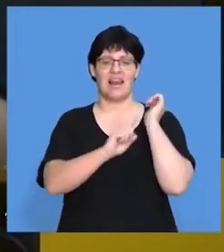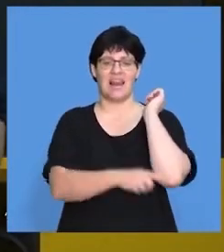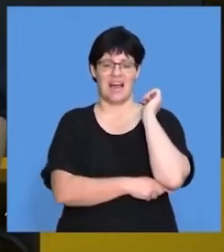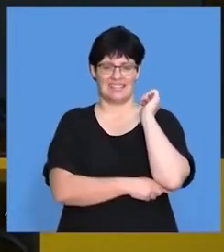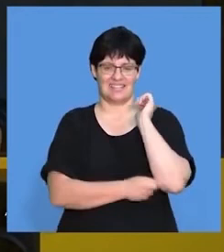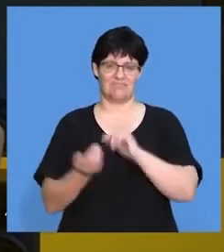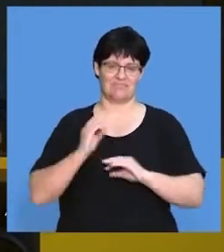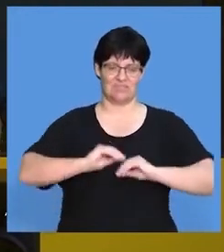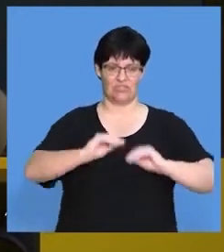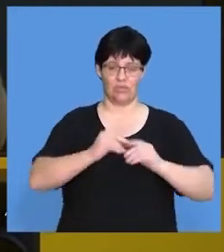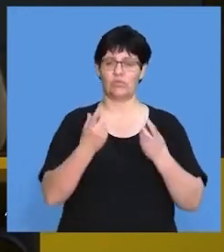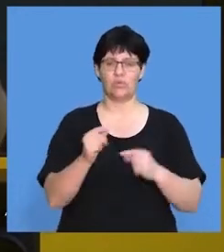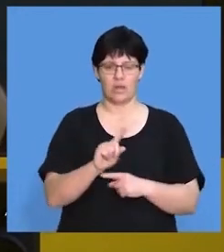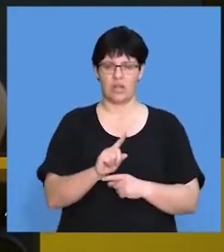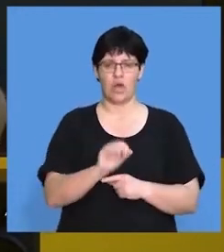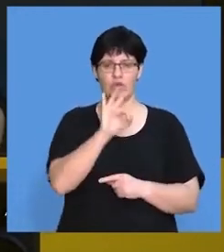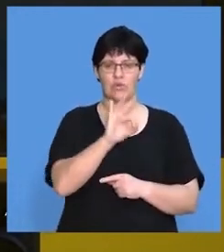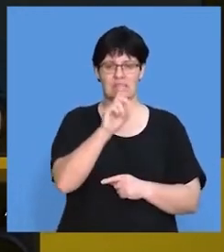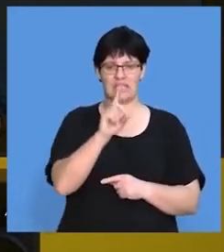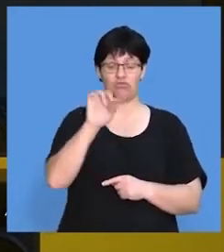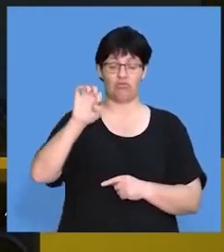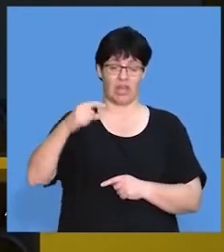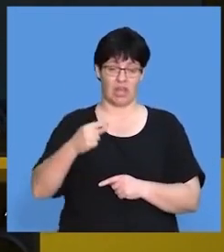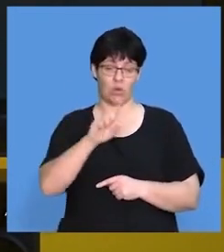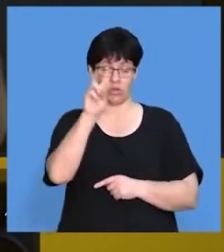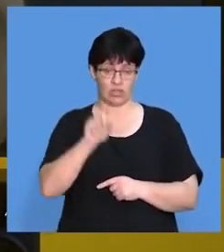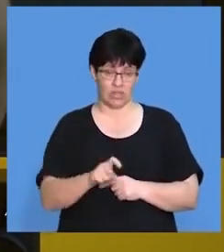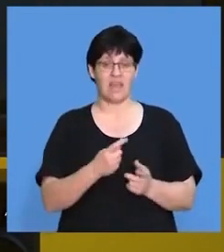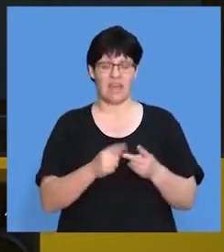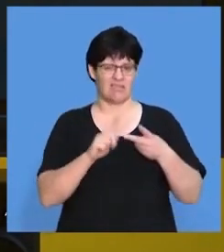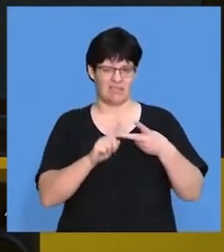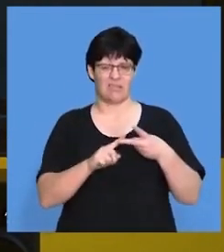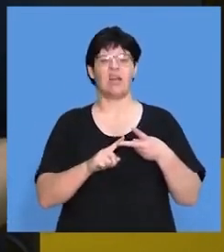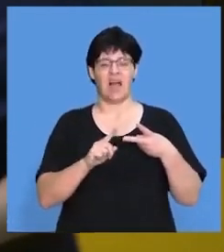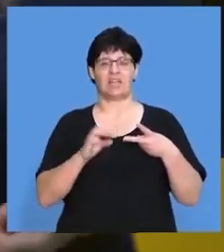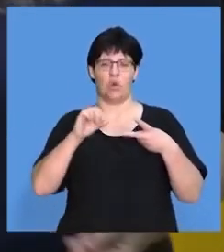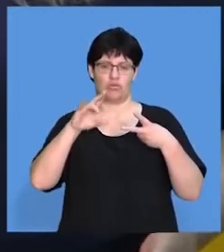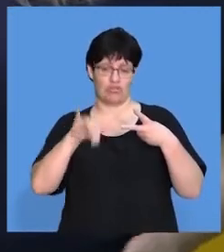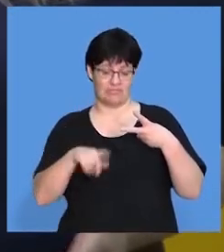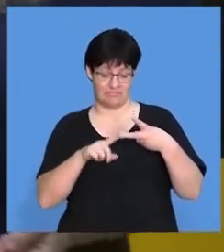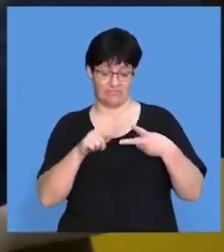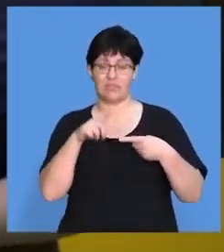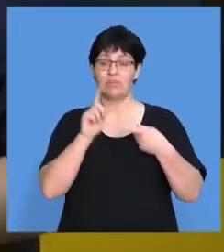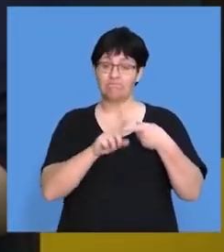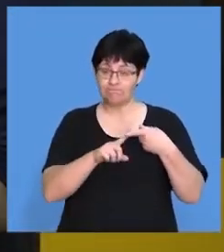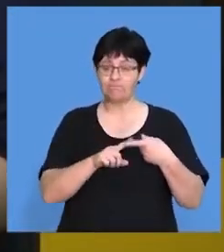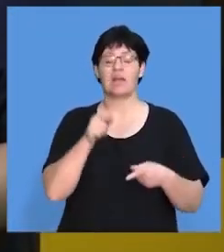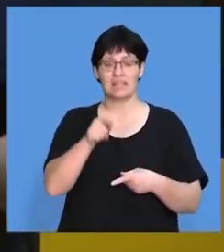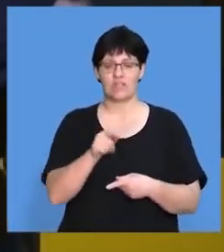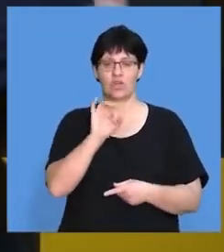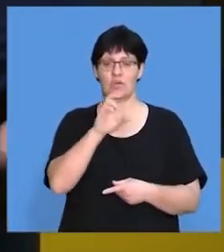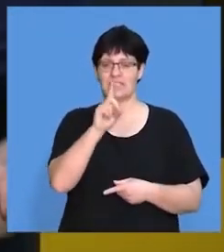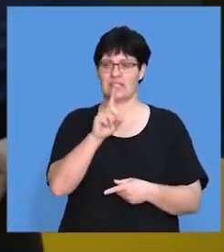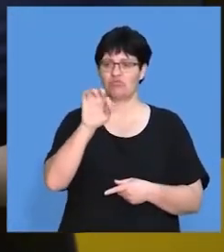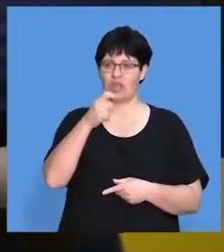going with the last segment. We're going to be doing a 3D trig question, and then we'll do a little bit of Euclidean geometry. Okay, so